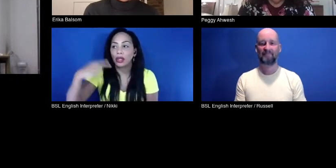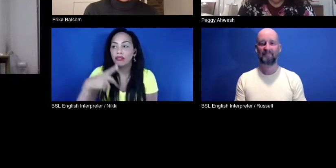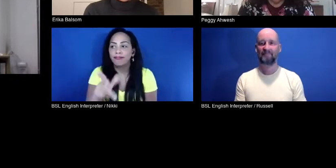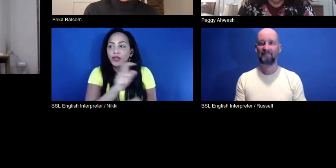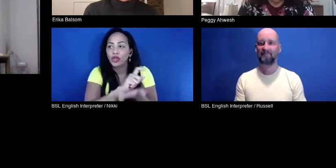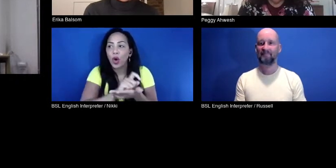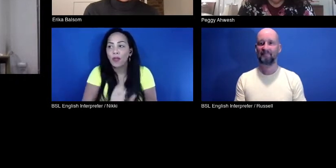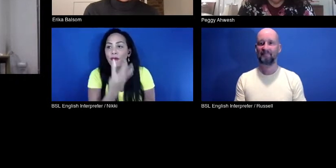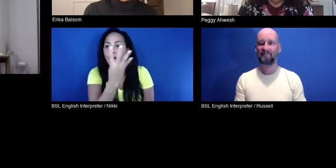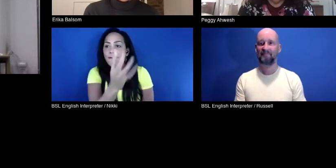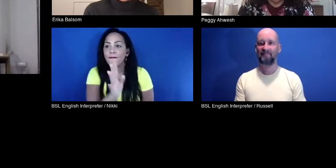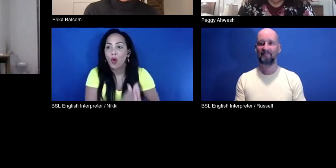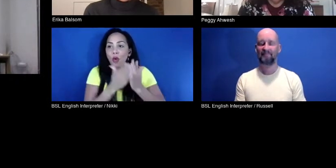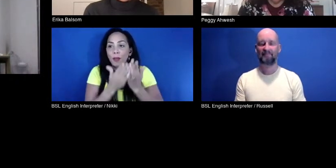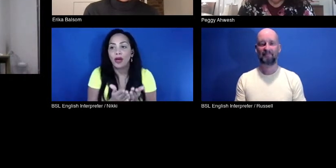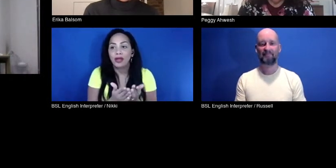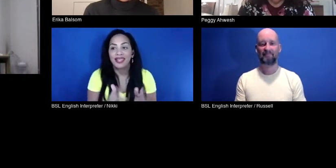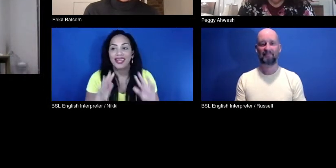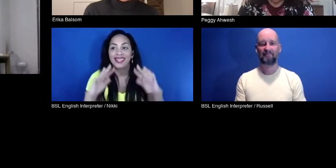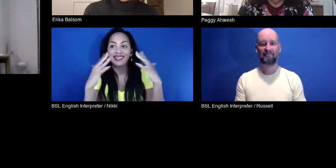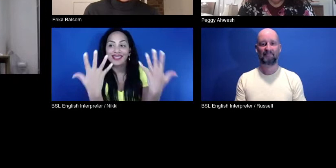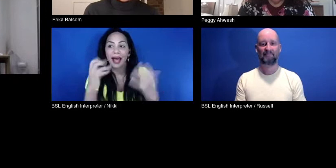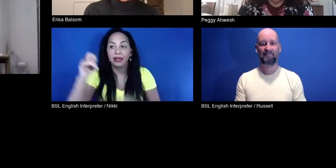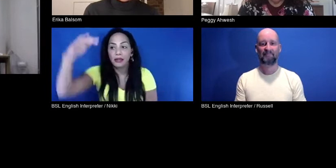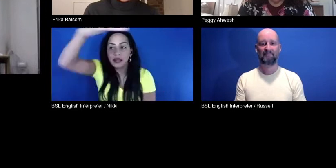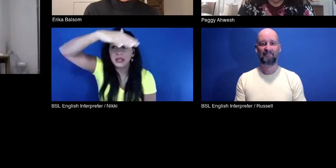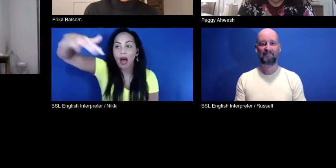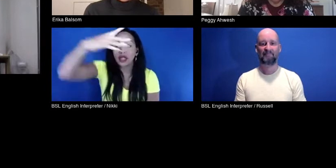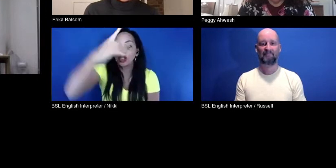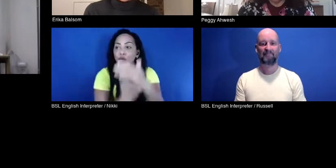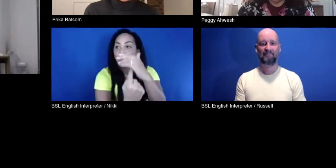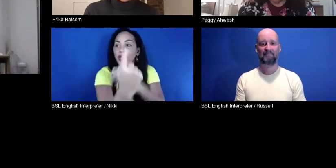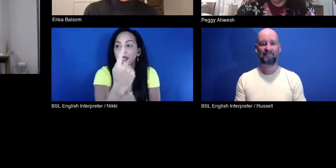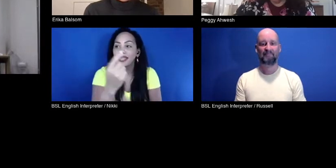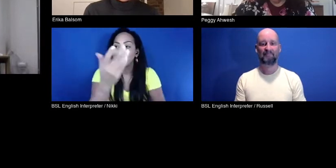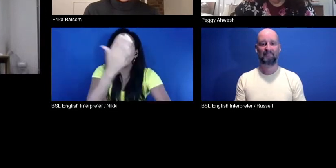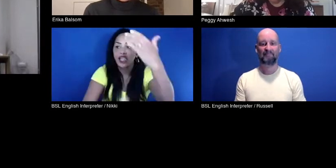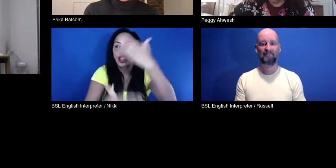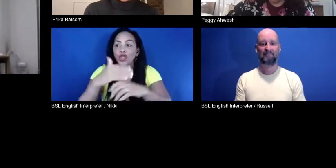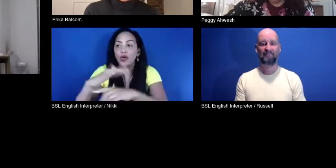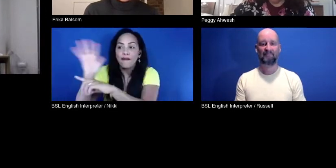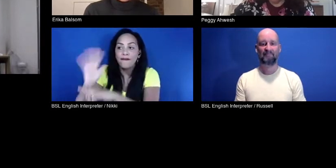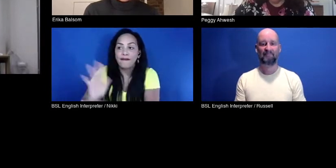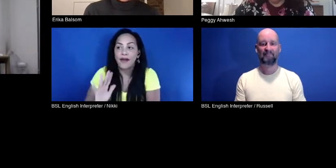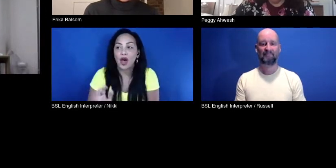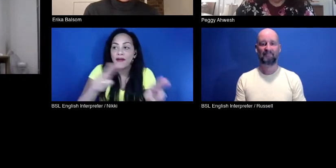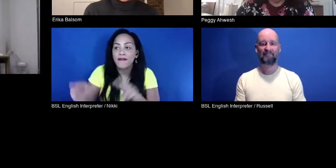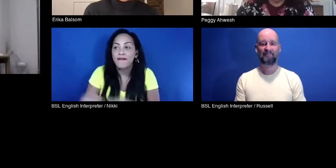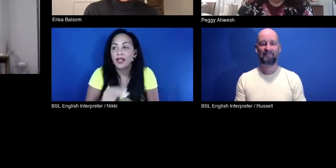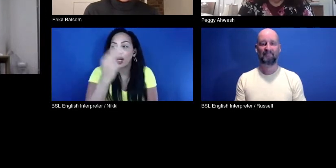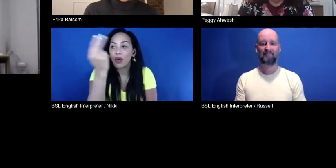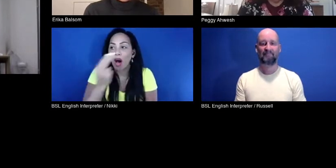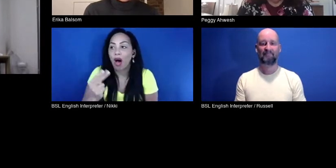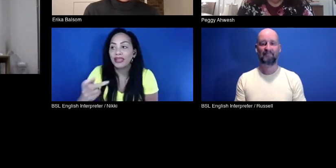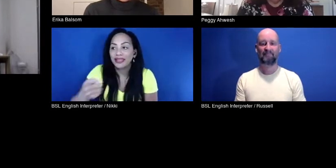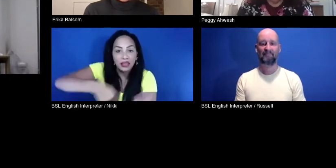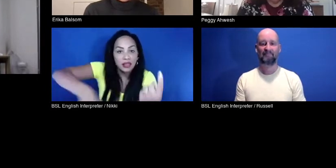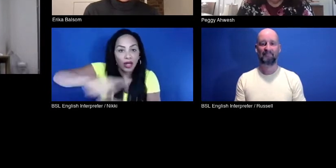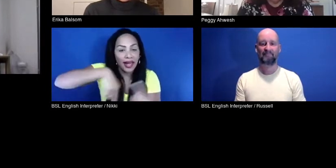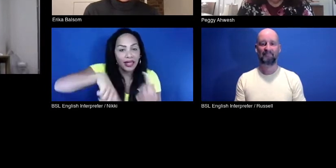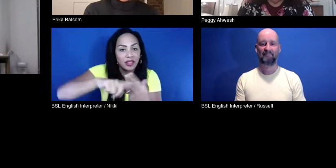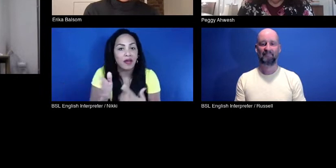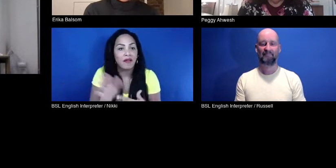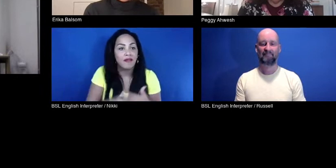Circulation, as well as the co-editor of Artist Moving Image in Britain since 1989, and Documentary